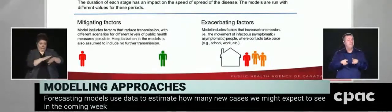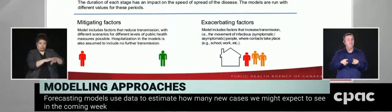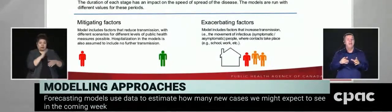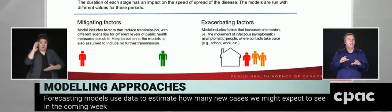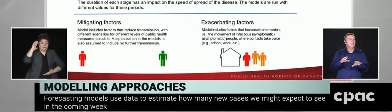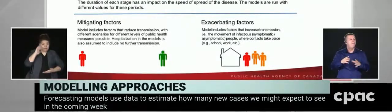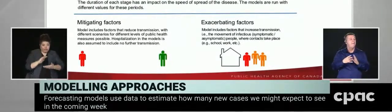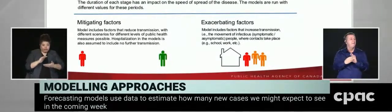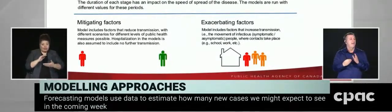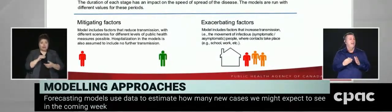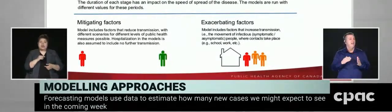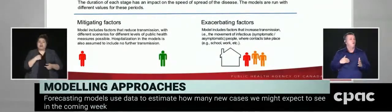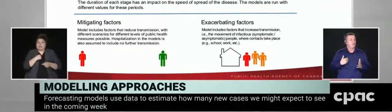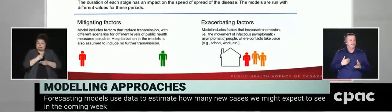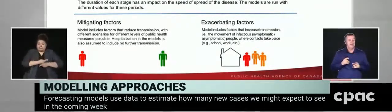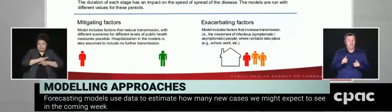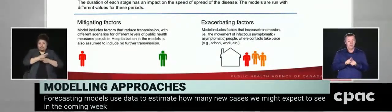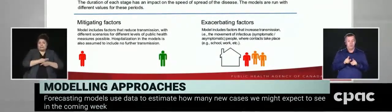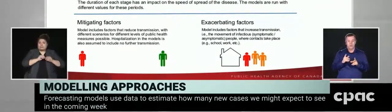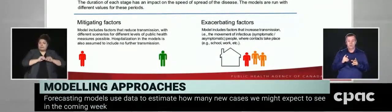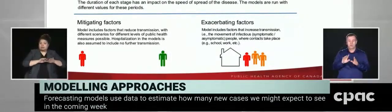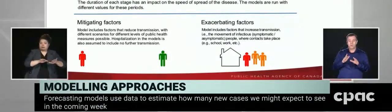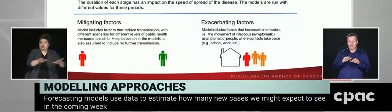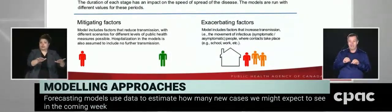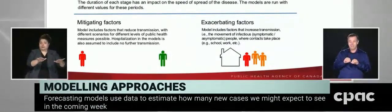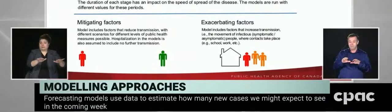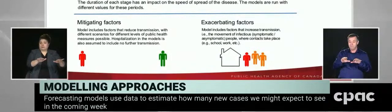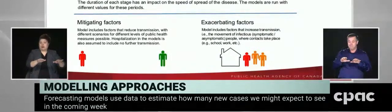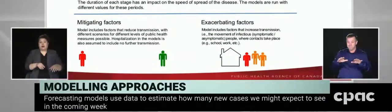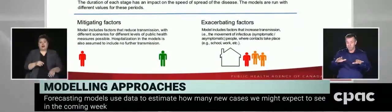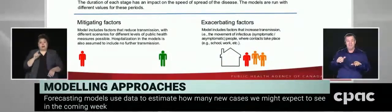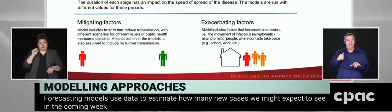and others that could increase spread.